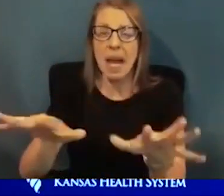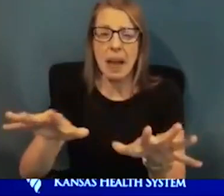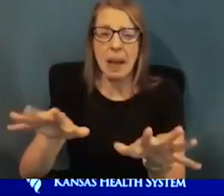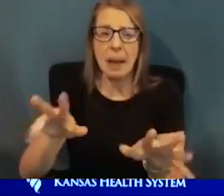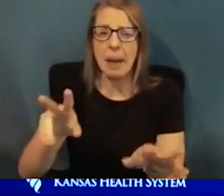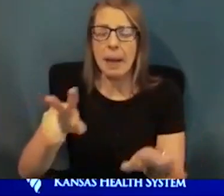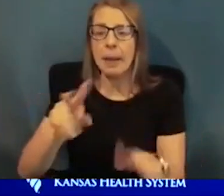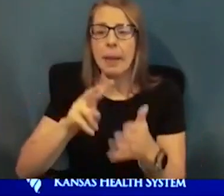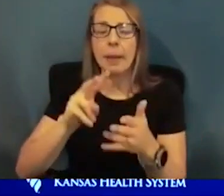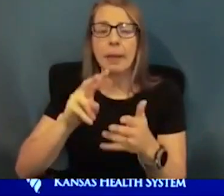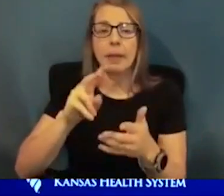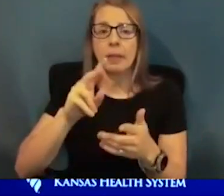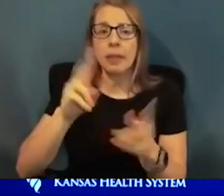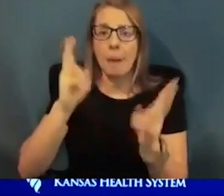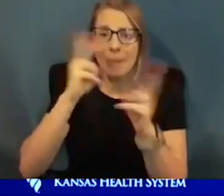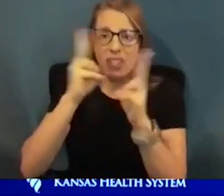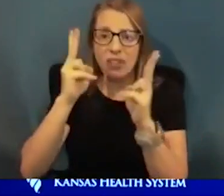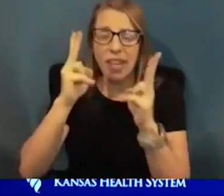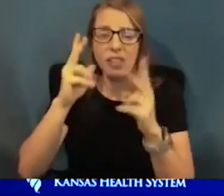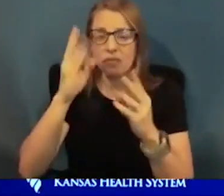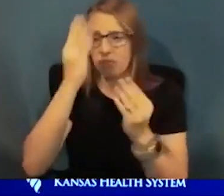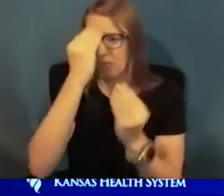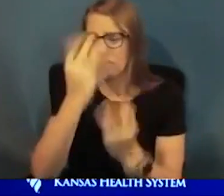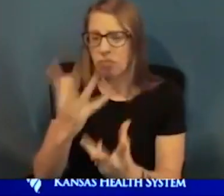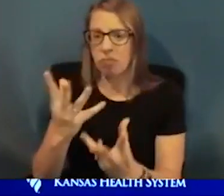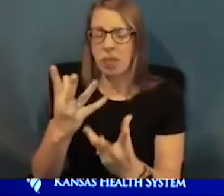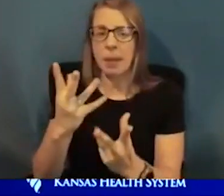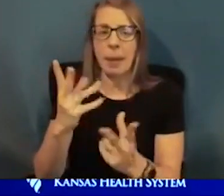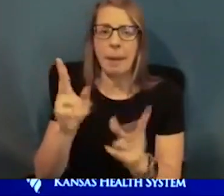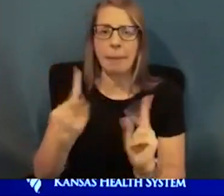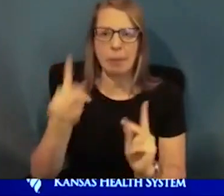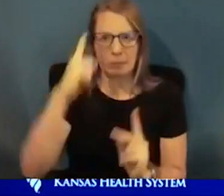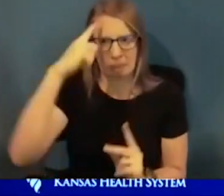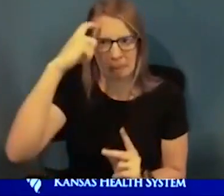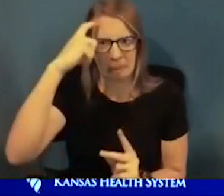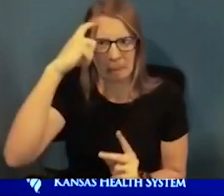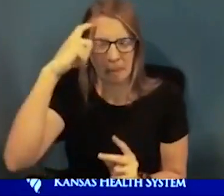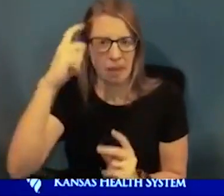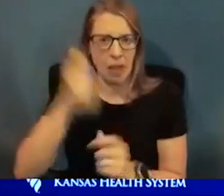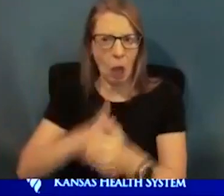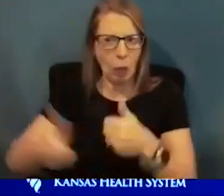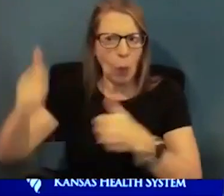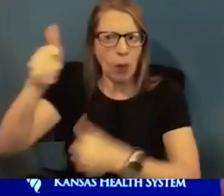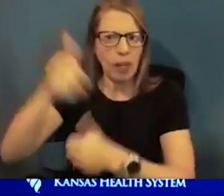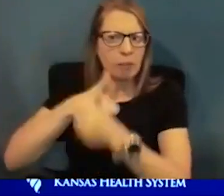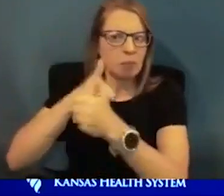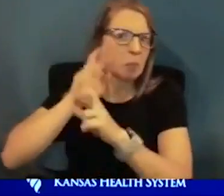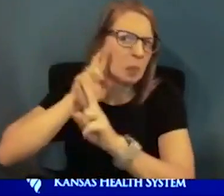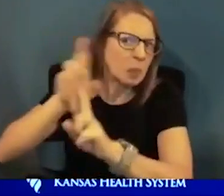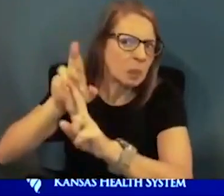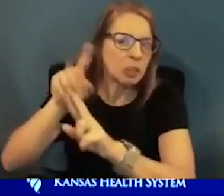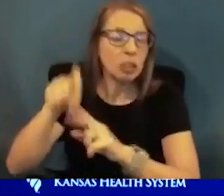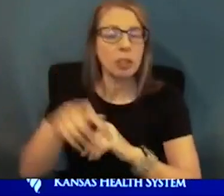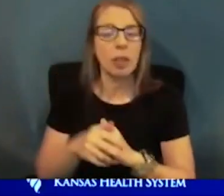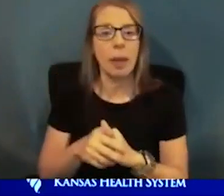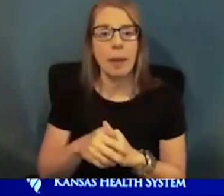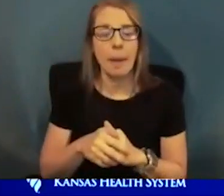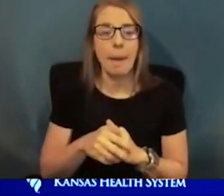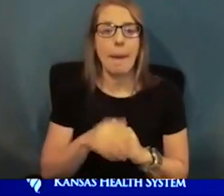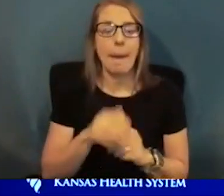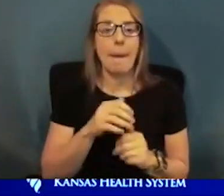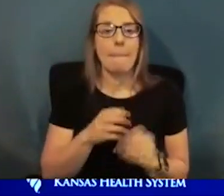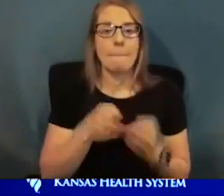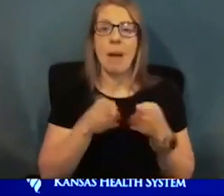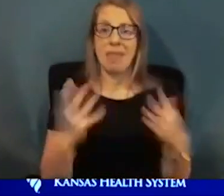division and sowing skepticism of authority. We in public health, medicine are only trying to help